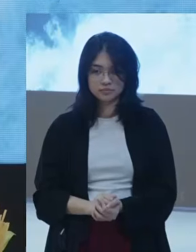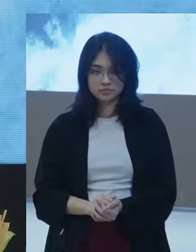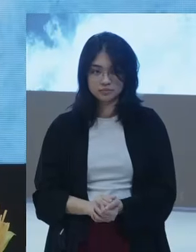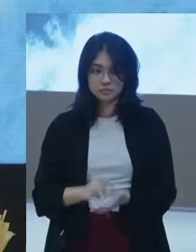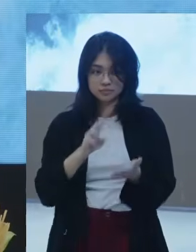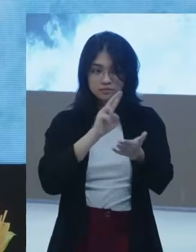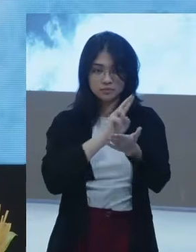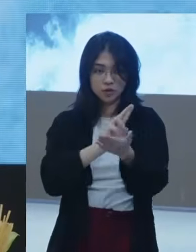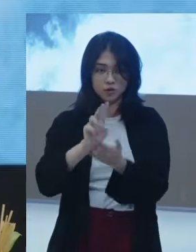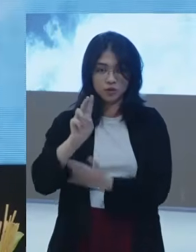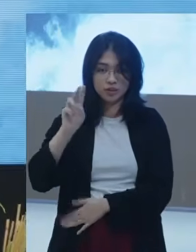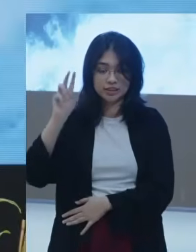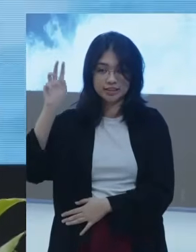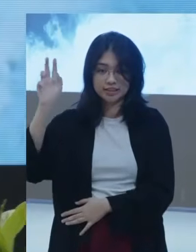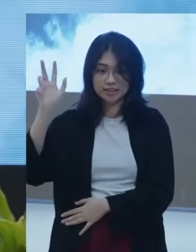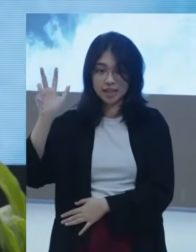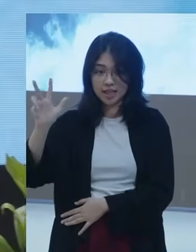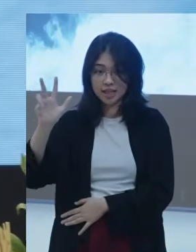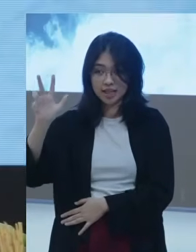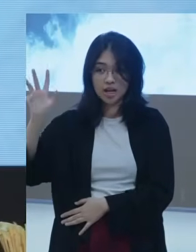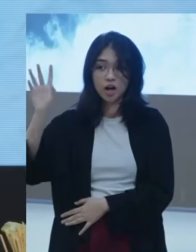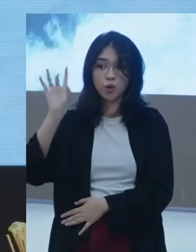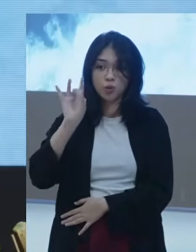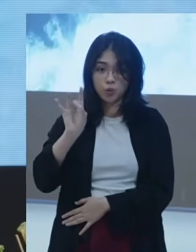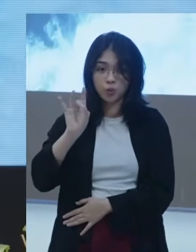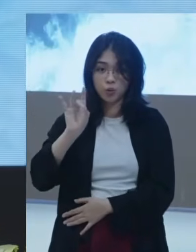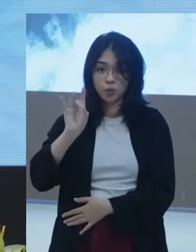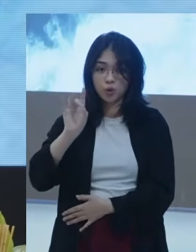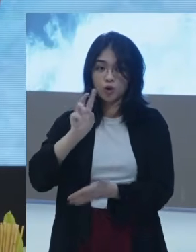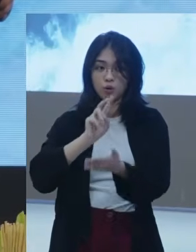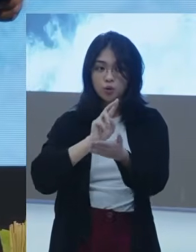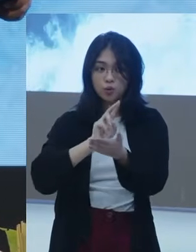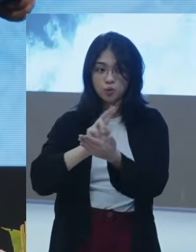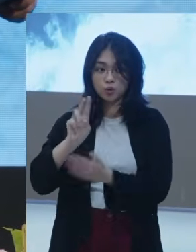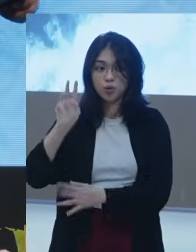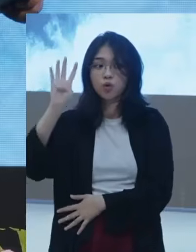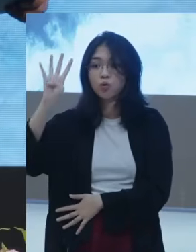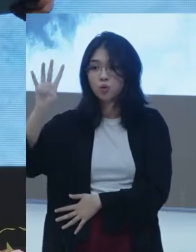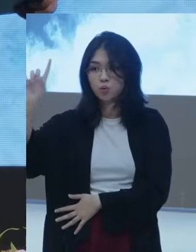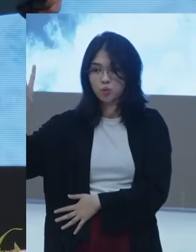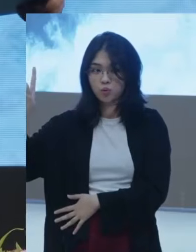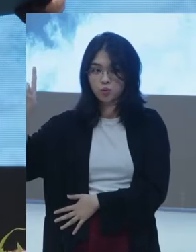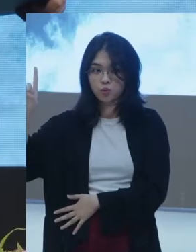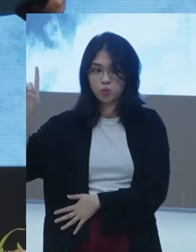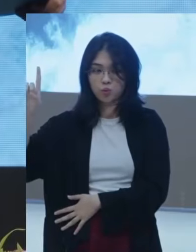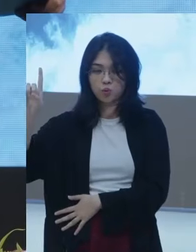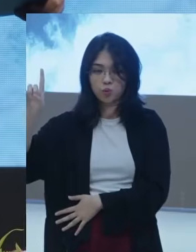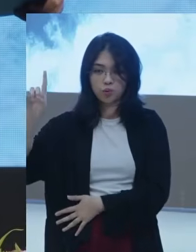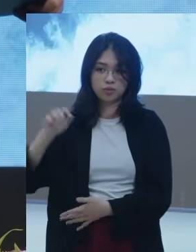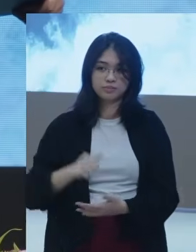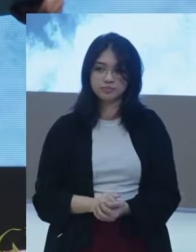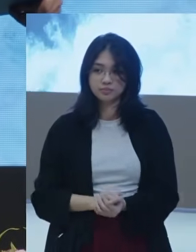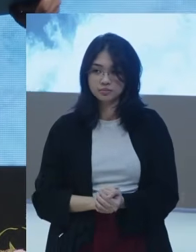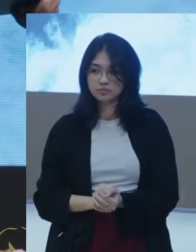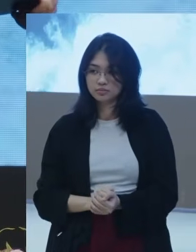Verses 38 to 41. Matthew 12, 38 to 41.